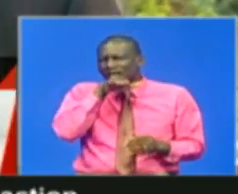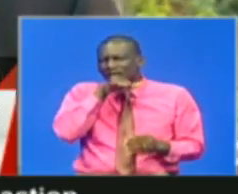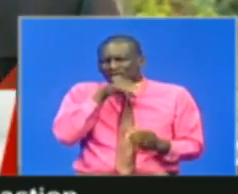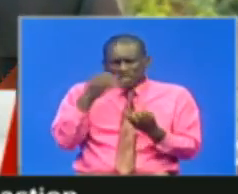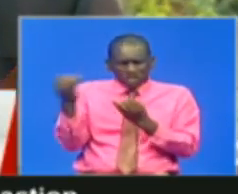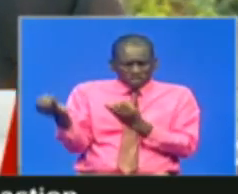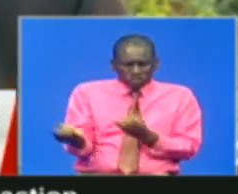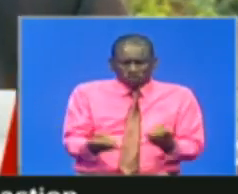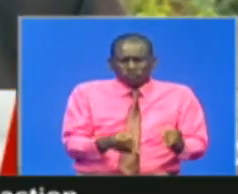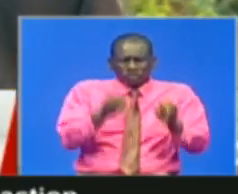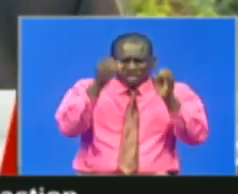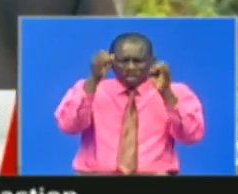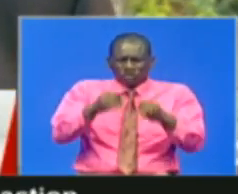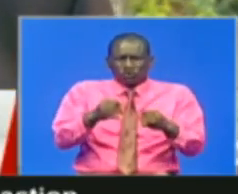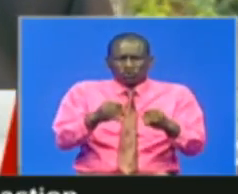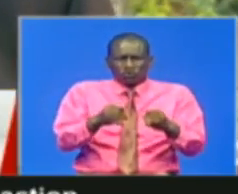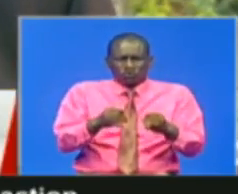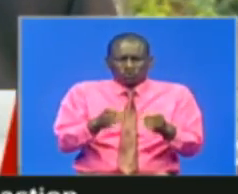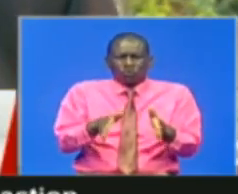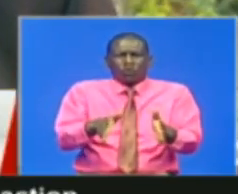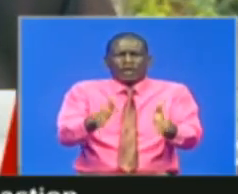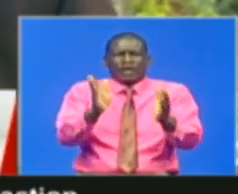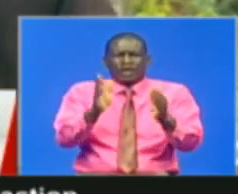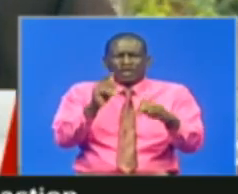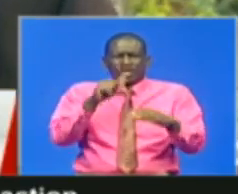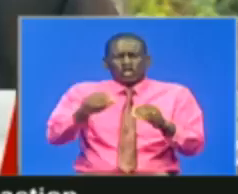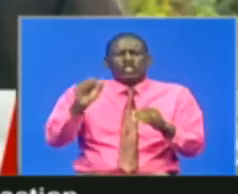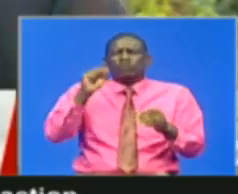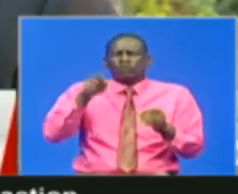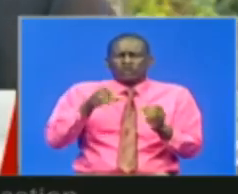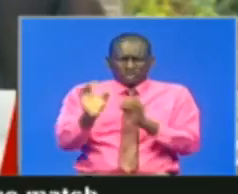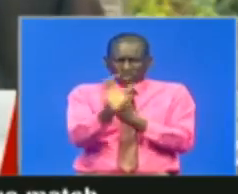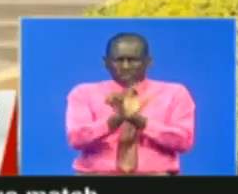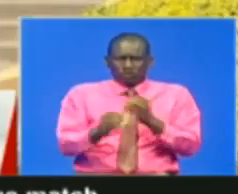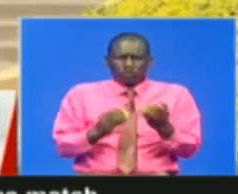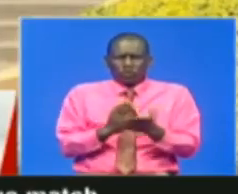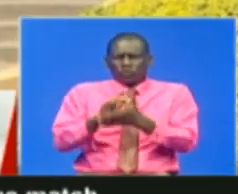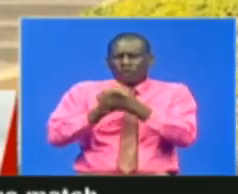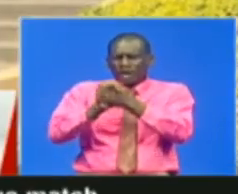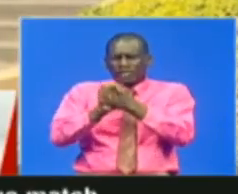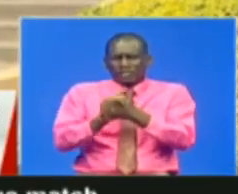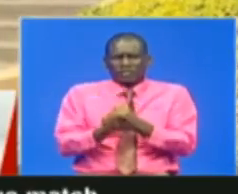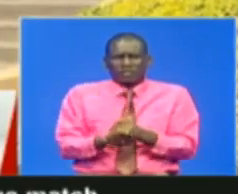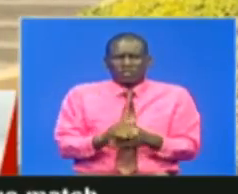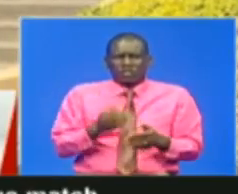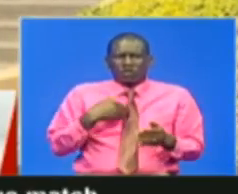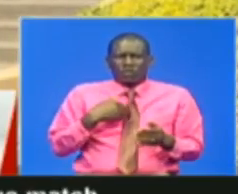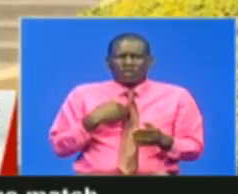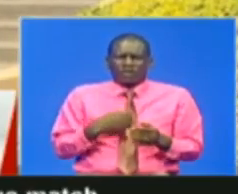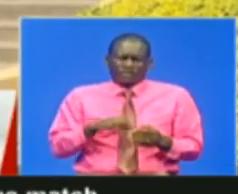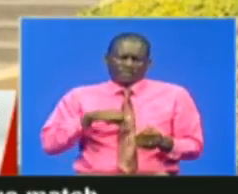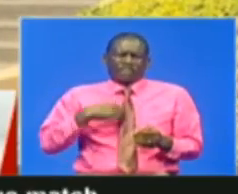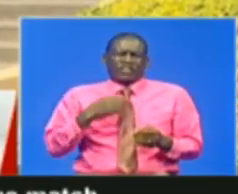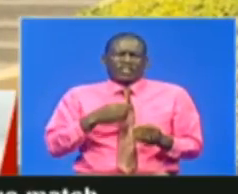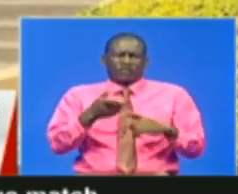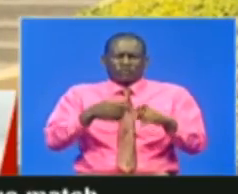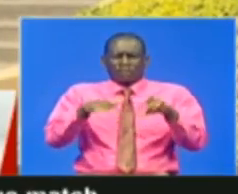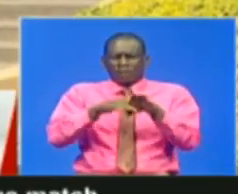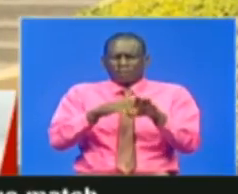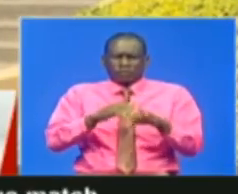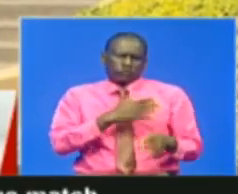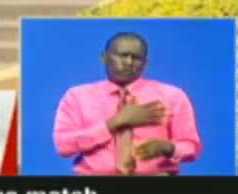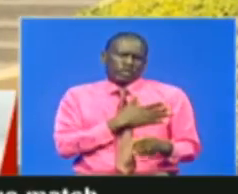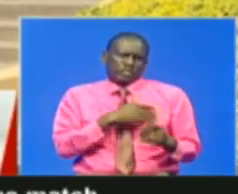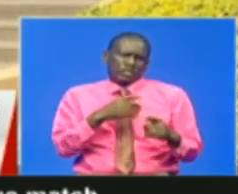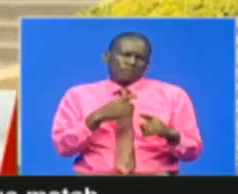introduced a new chapter and a new dimension in the politics of this country through handshake. There is a uniform feeling amongst members, though in